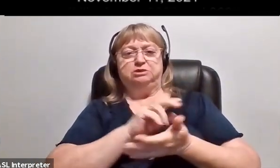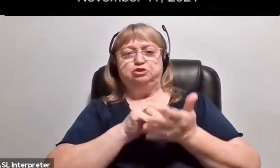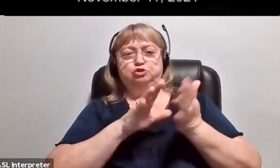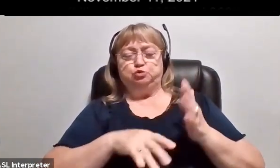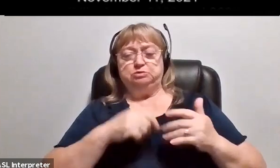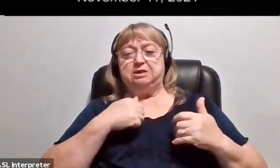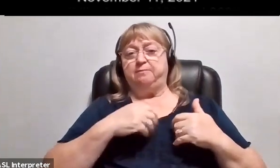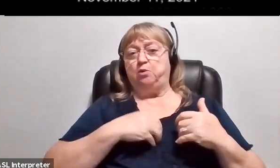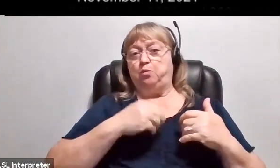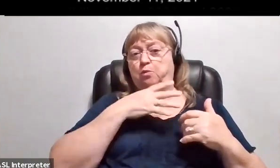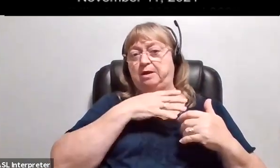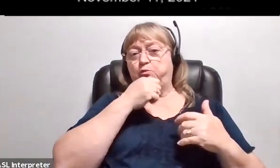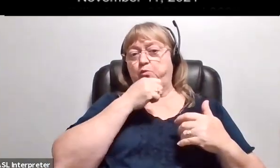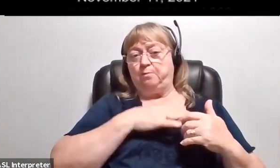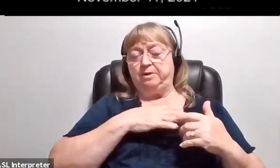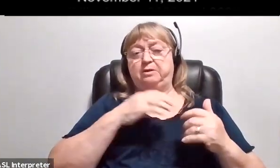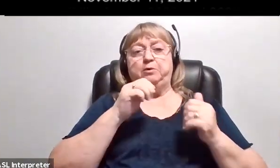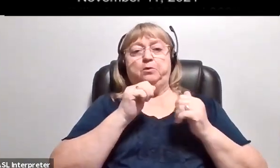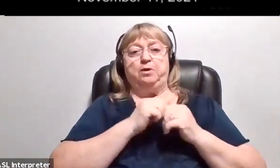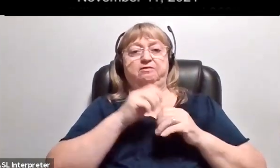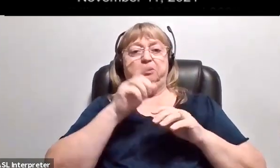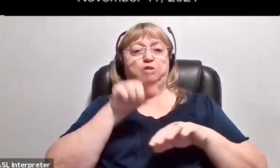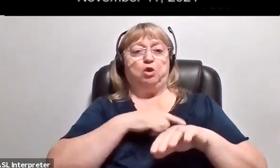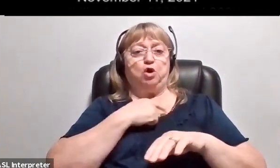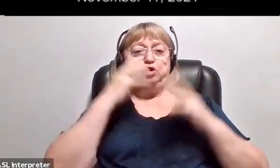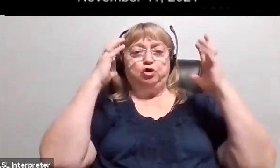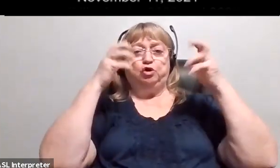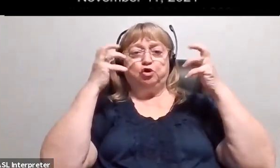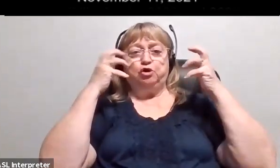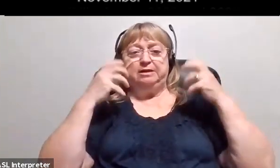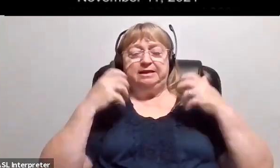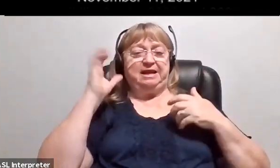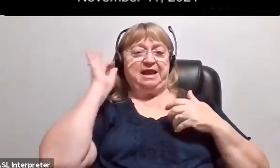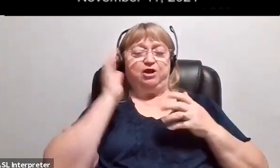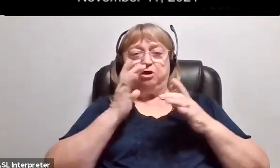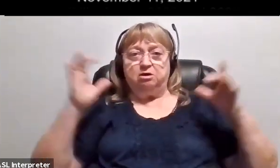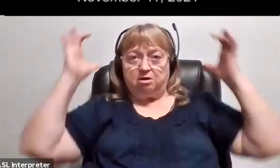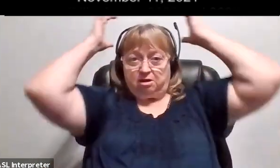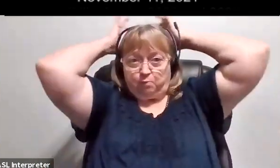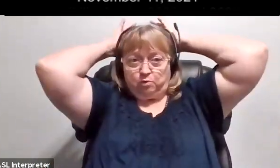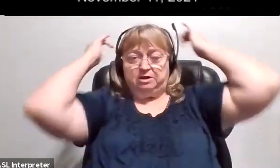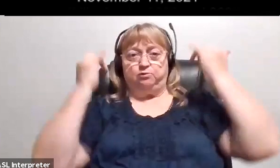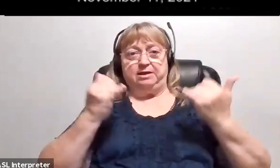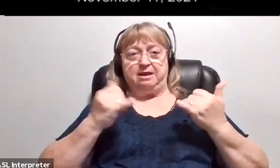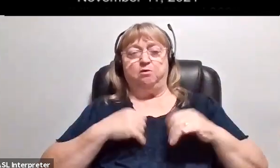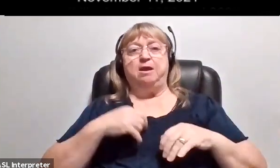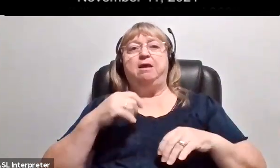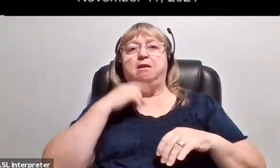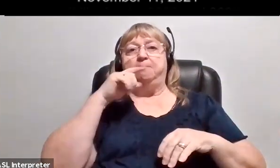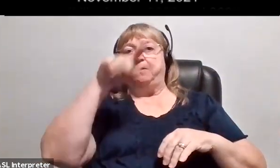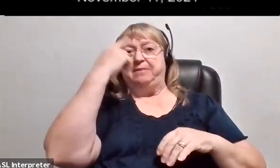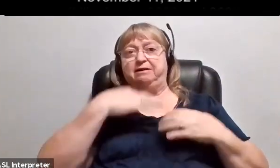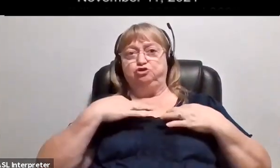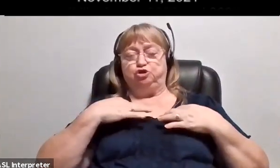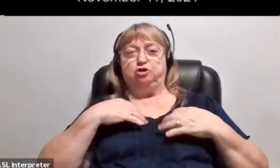white woman with long curly hair that's in a ponytail right now, and I'm wearing a black shirt. My pronouns are she and